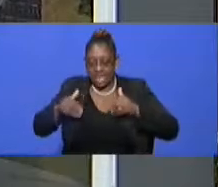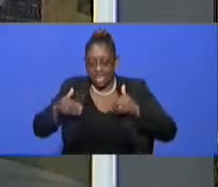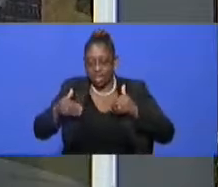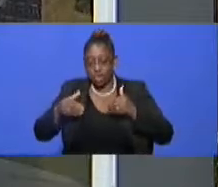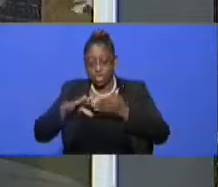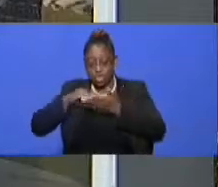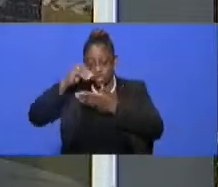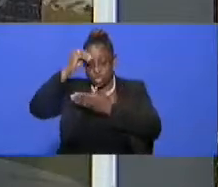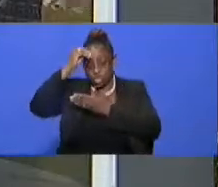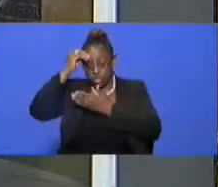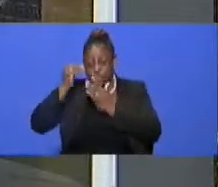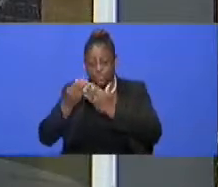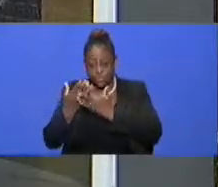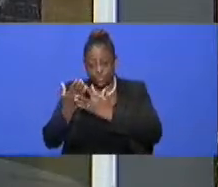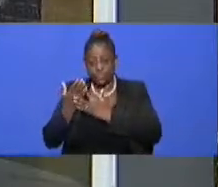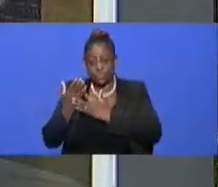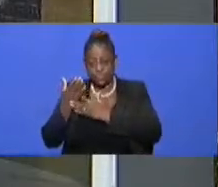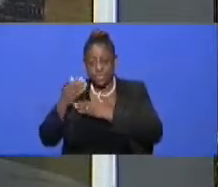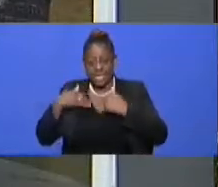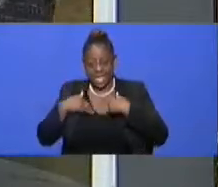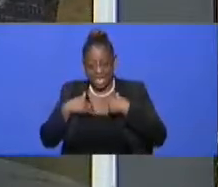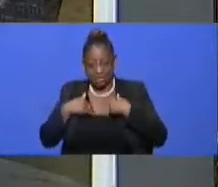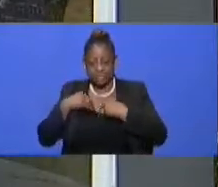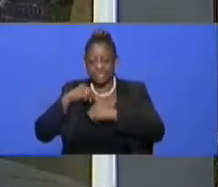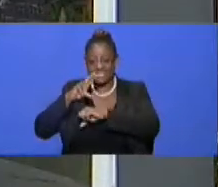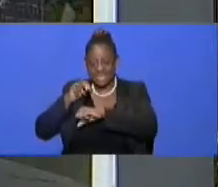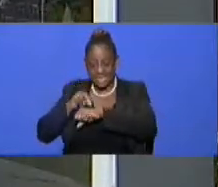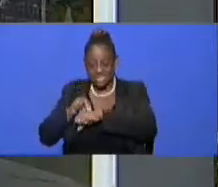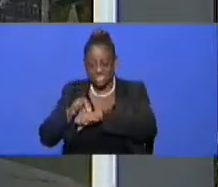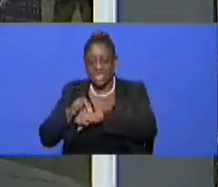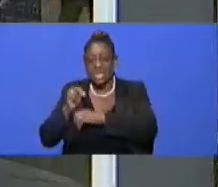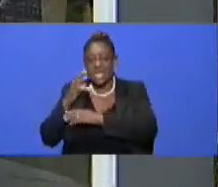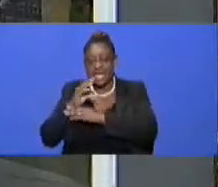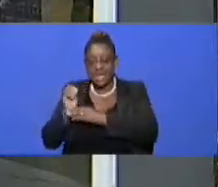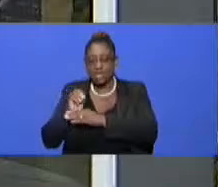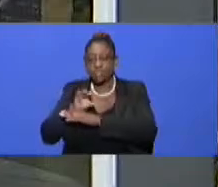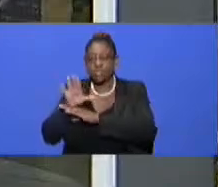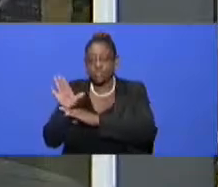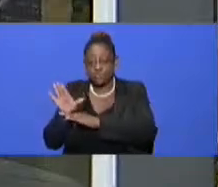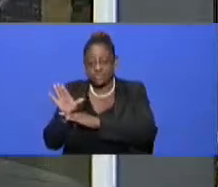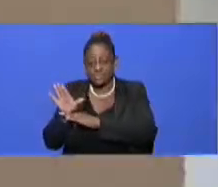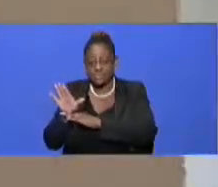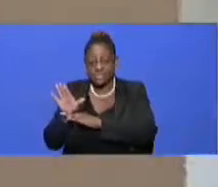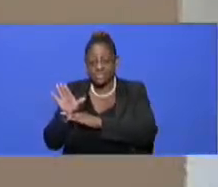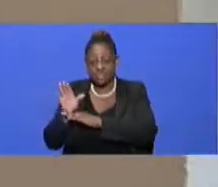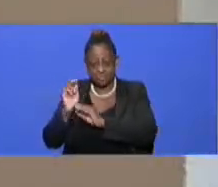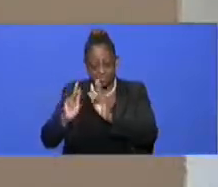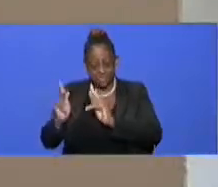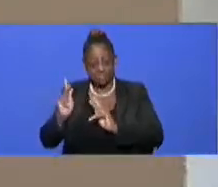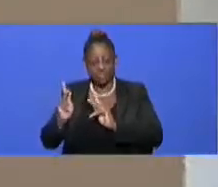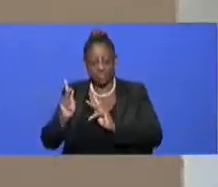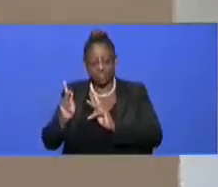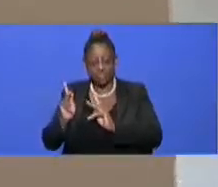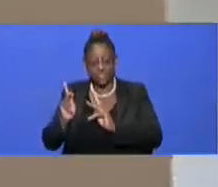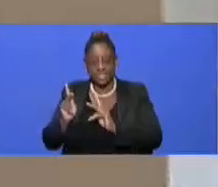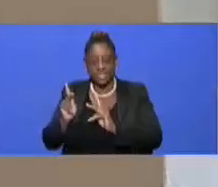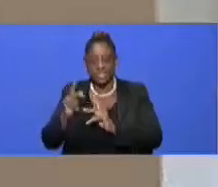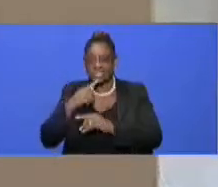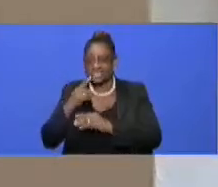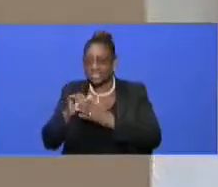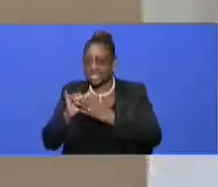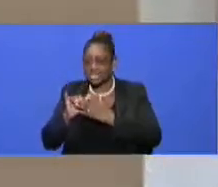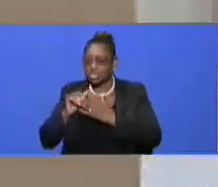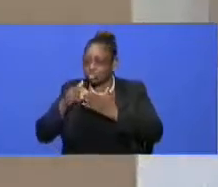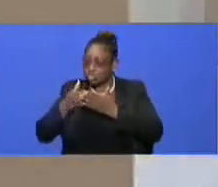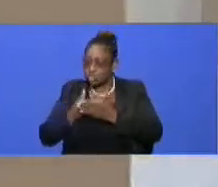can learn things through nature and animals, and how it affects humans and human technology. So it's very new